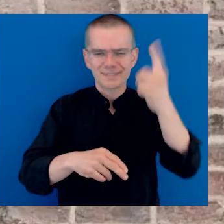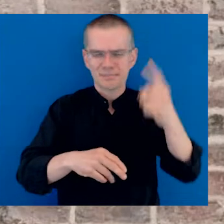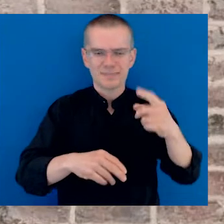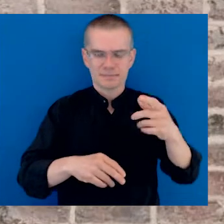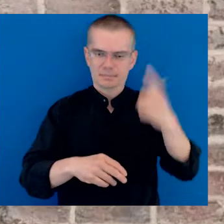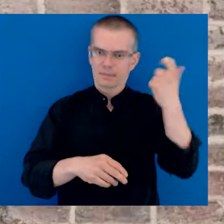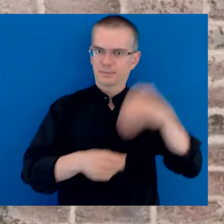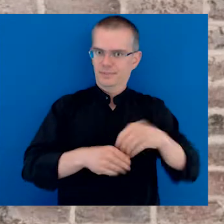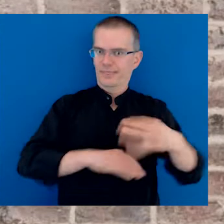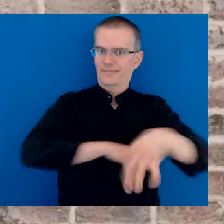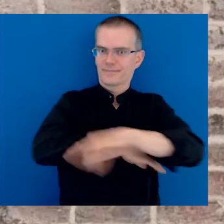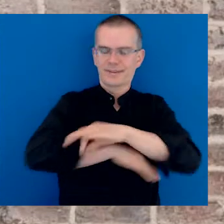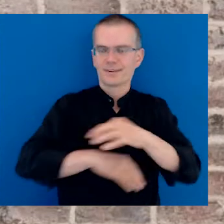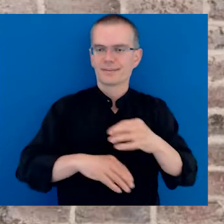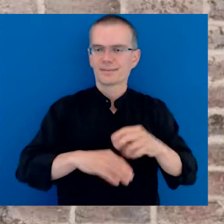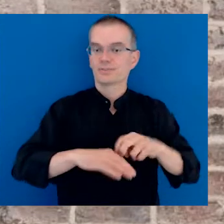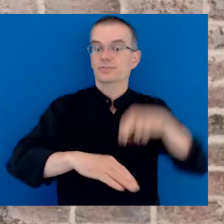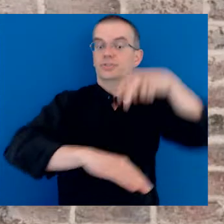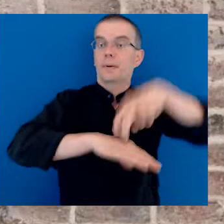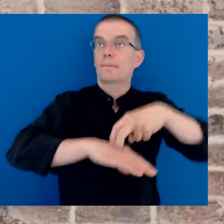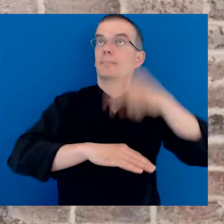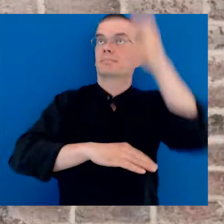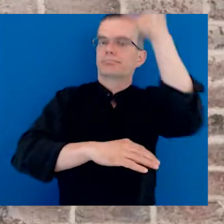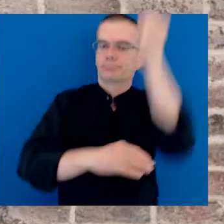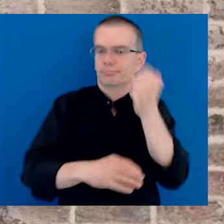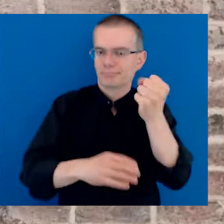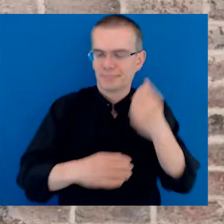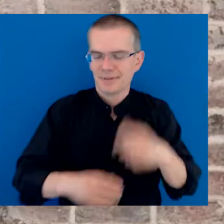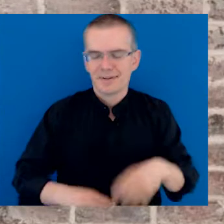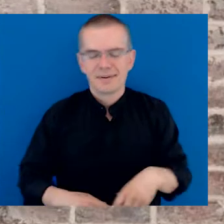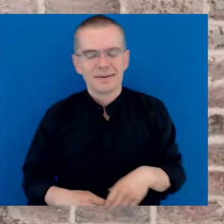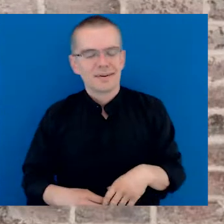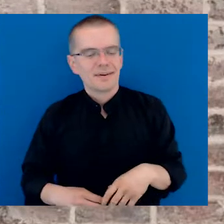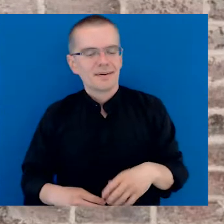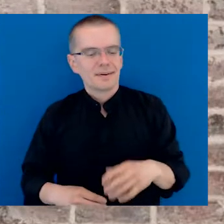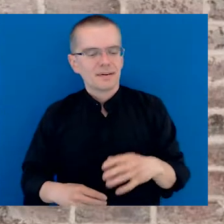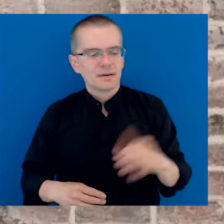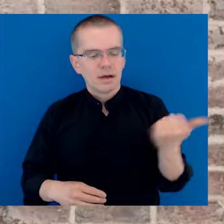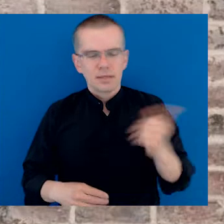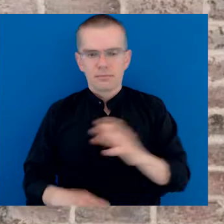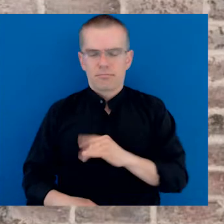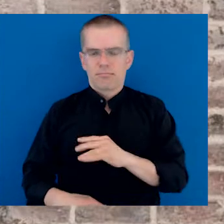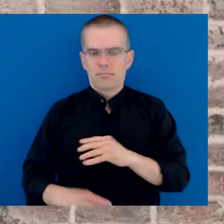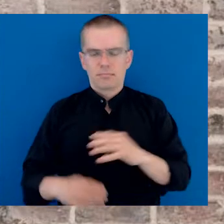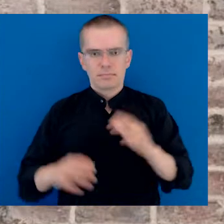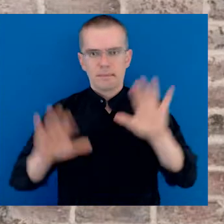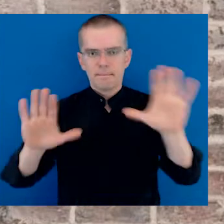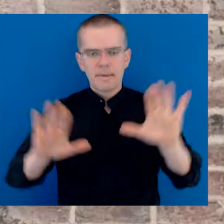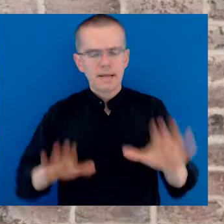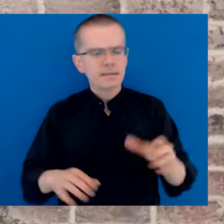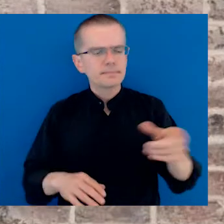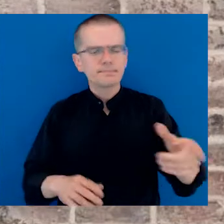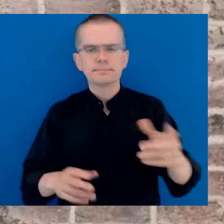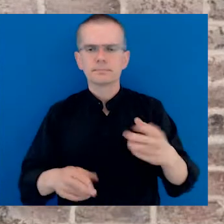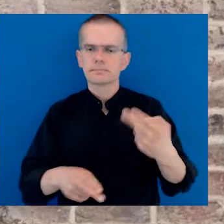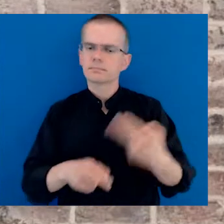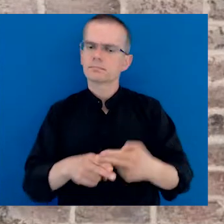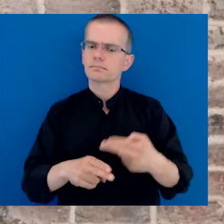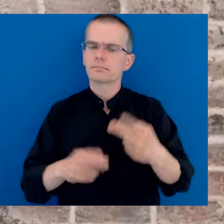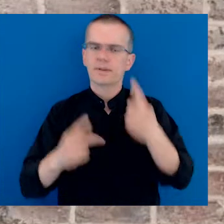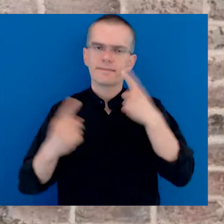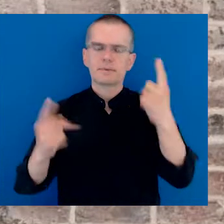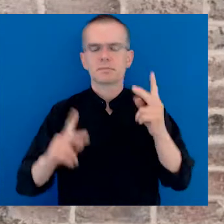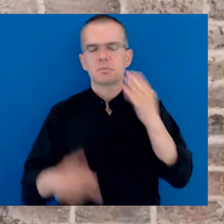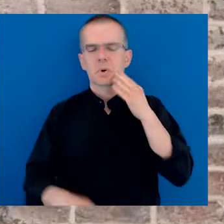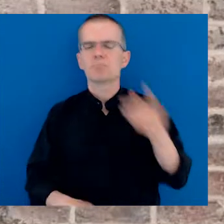And the other thing, though, that I just think was so extraordinary and made me want to write about William Hoy was he had a reputation for